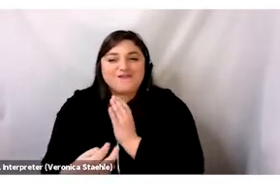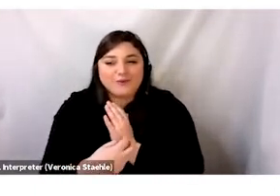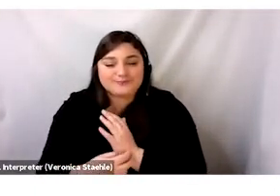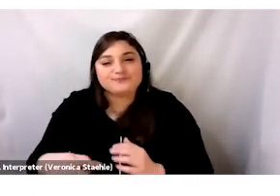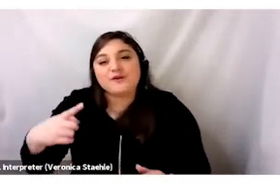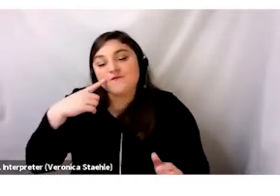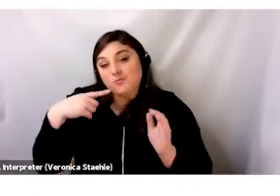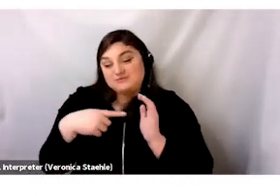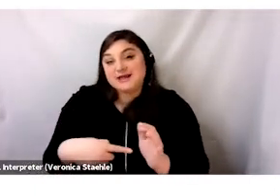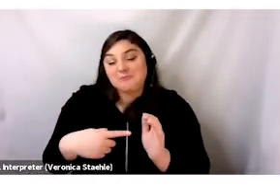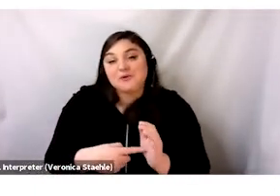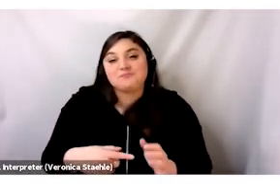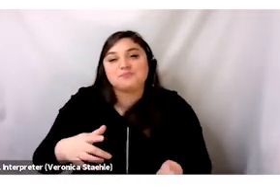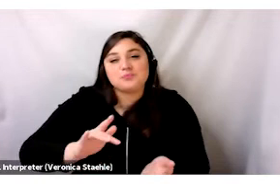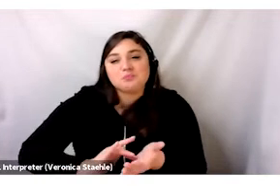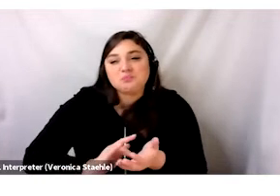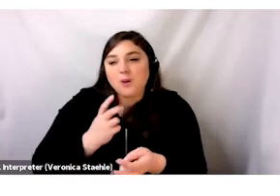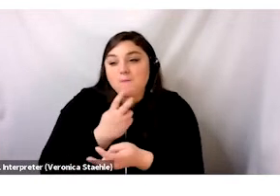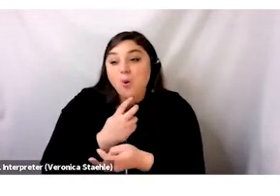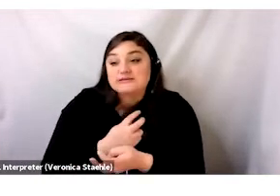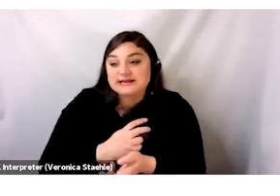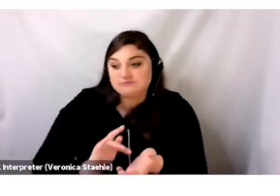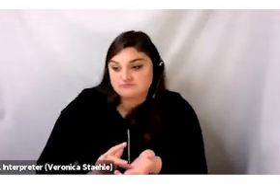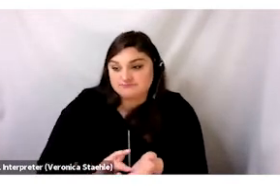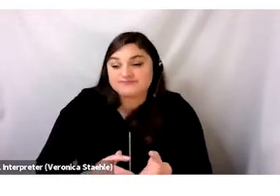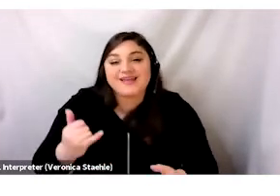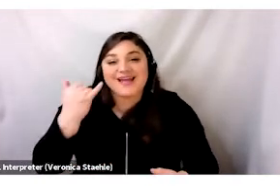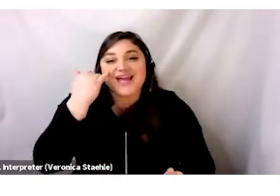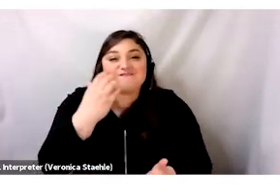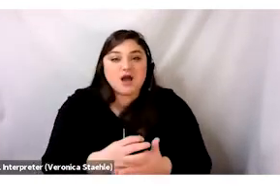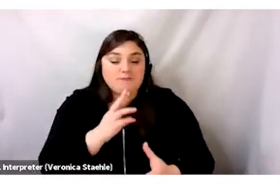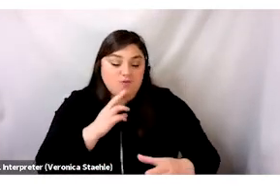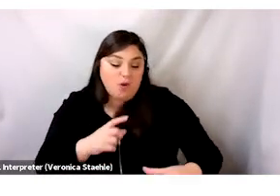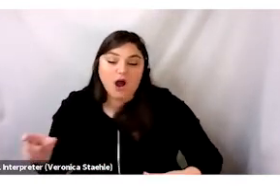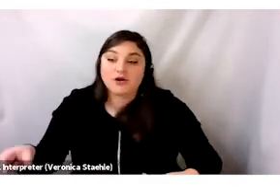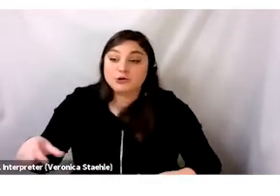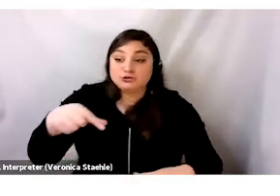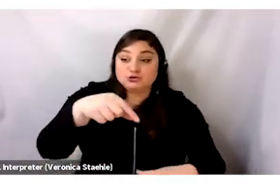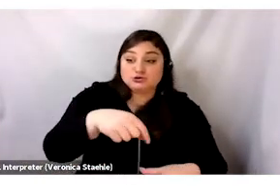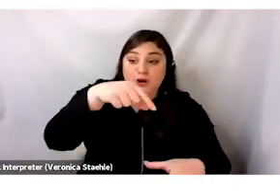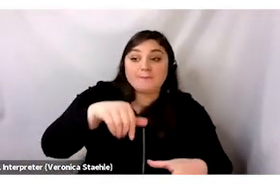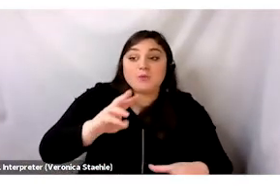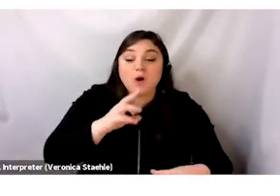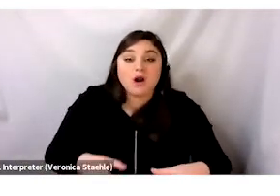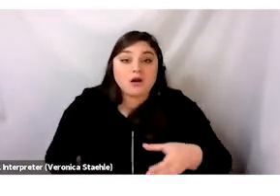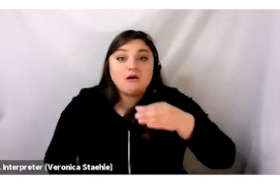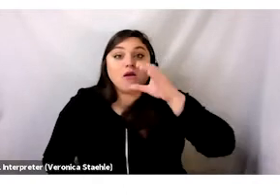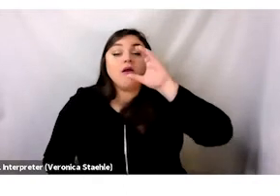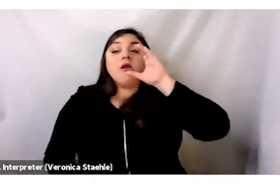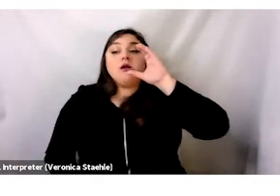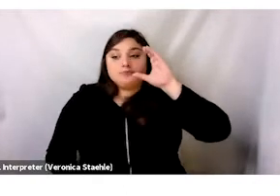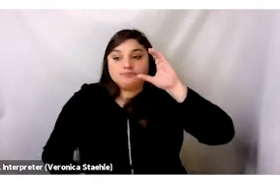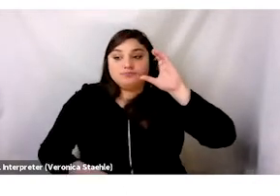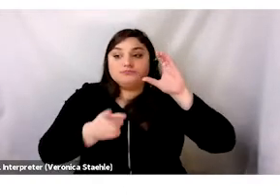water and you drink it, that water will kill you. If you put that same amount of poison into a